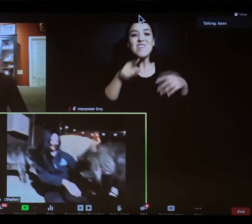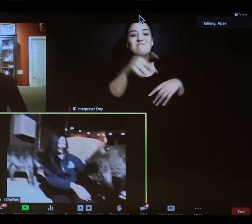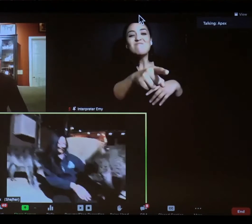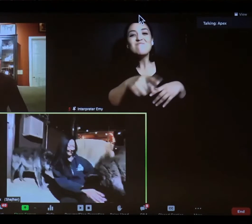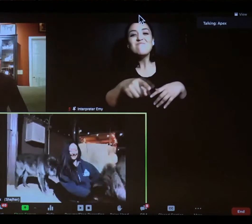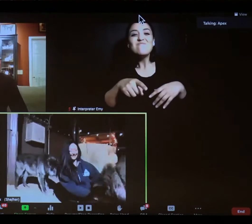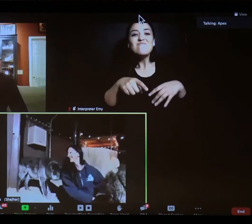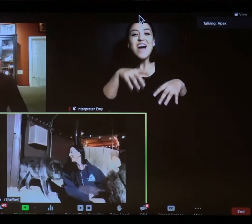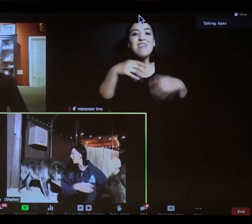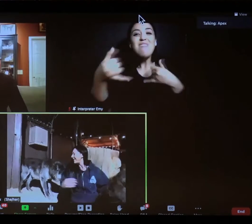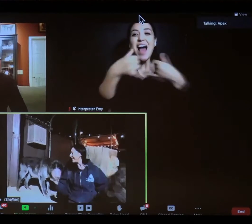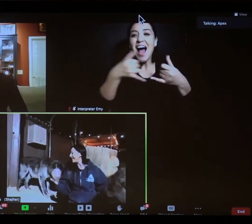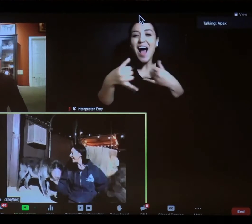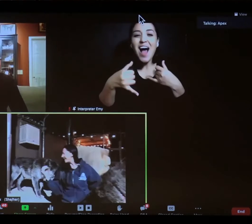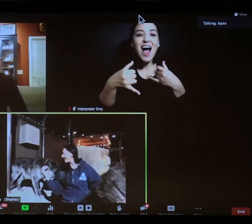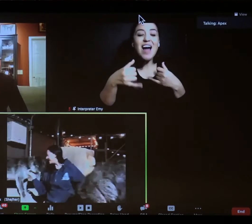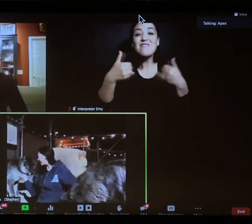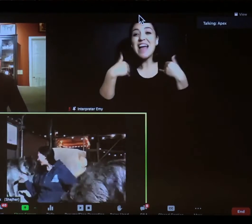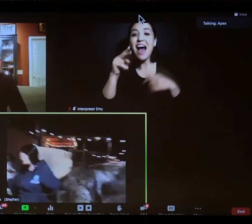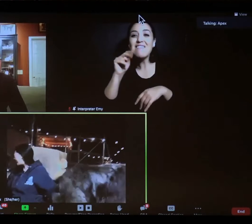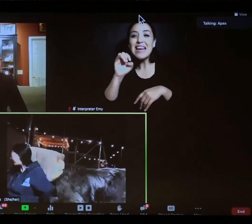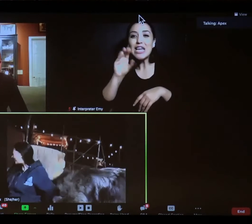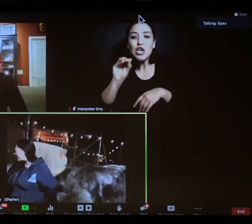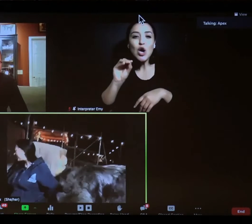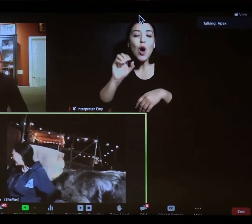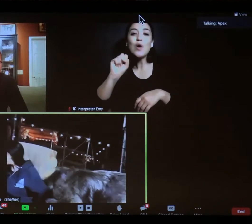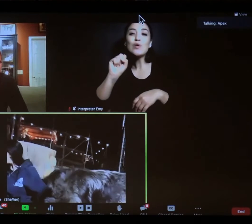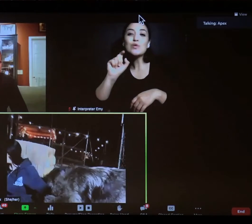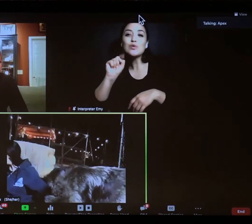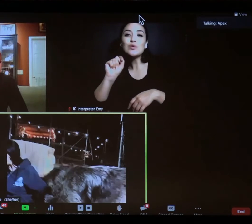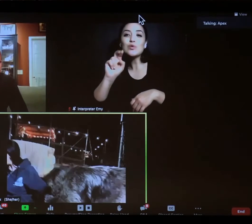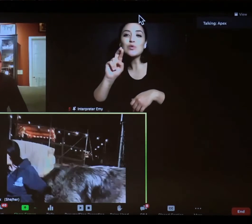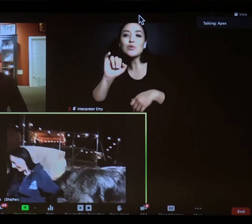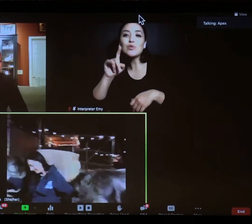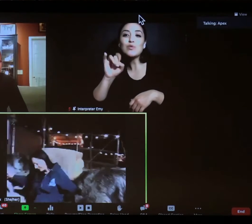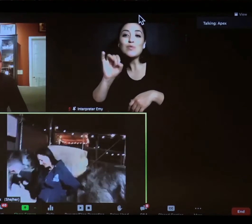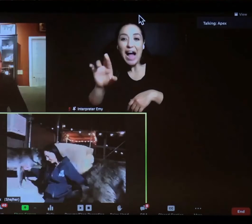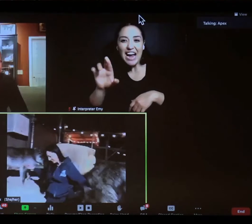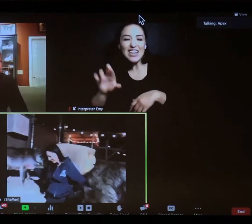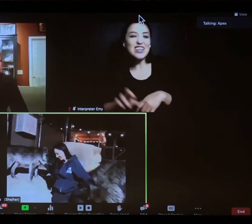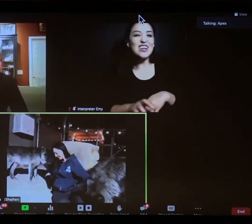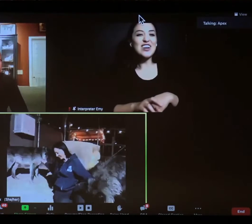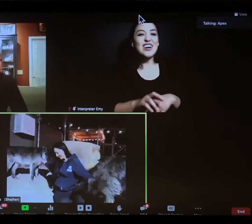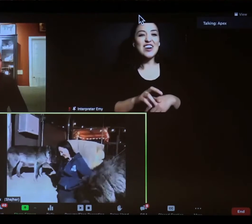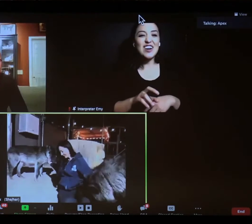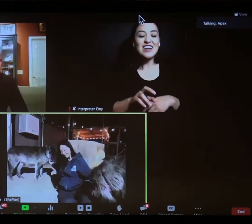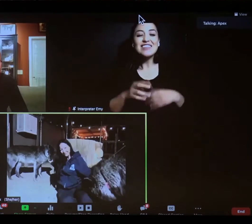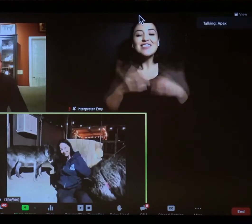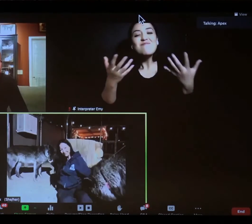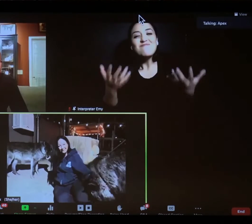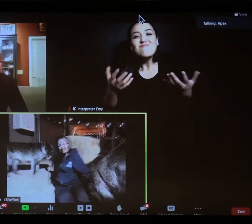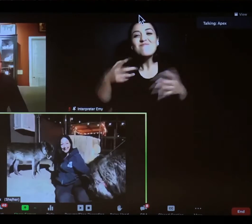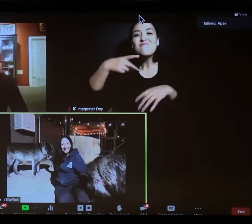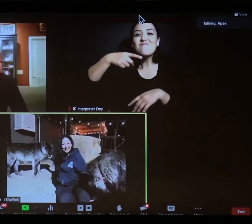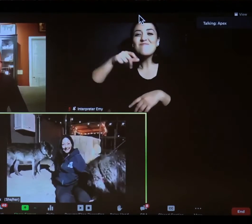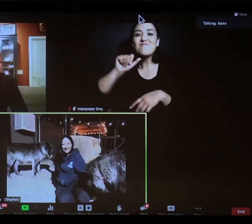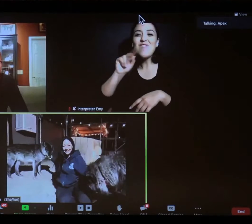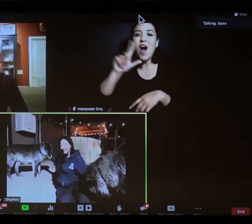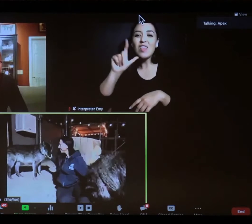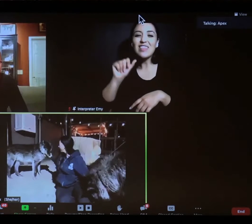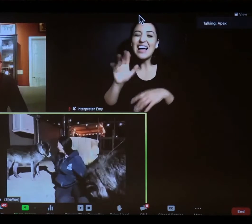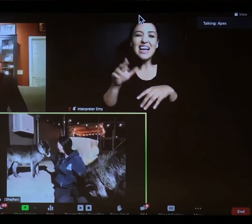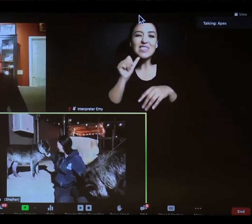shoelaces. Behind her there is Neo, with Rogue also right behind her in the stump. So Paula, let's see, we don't